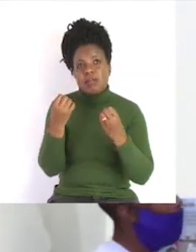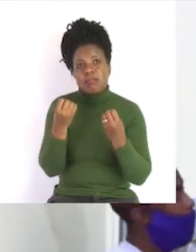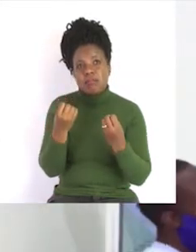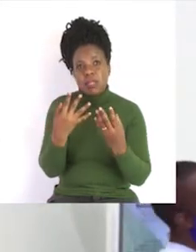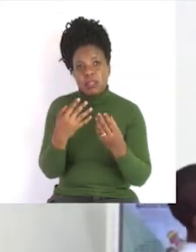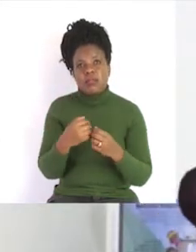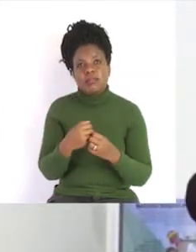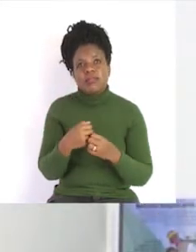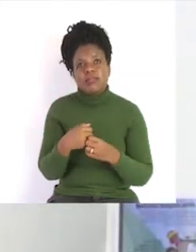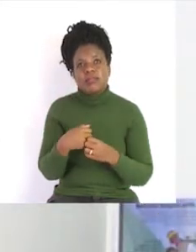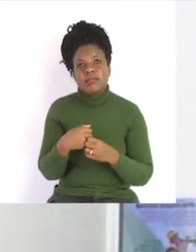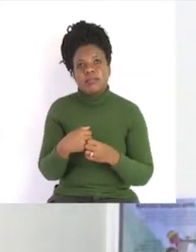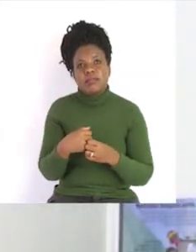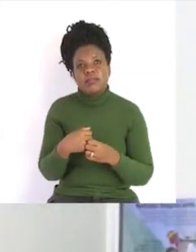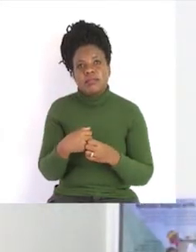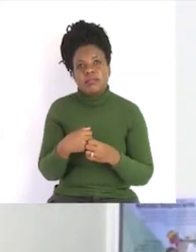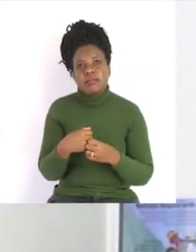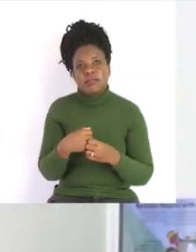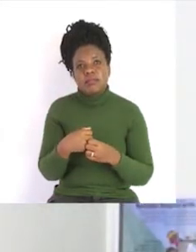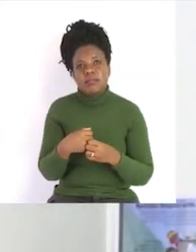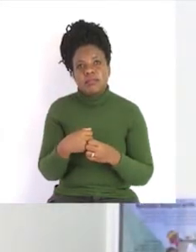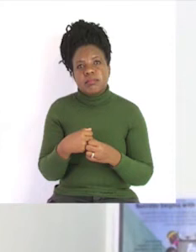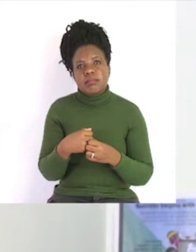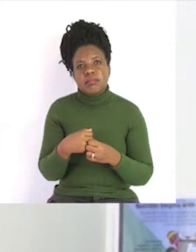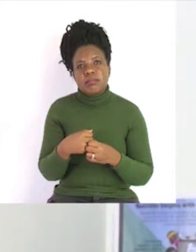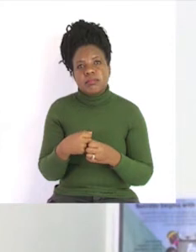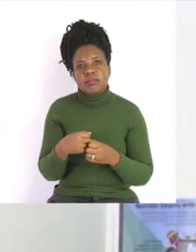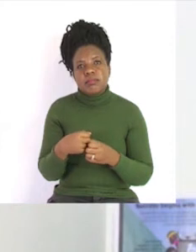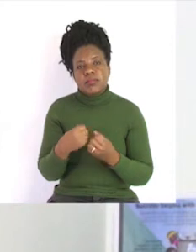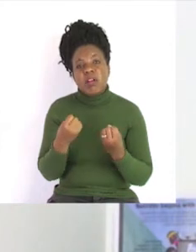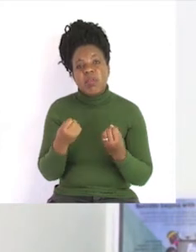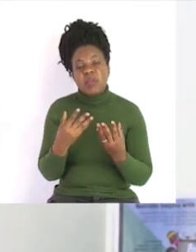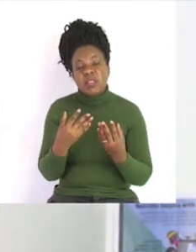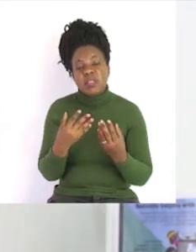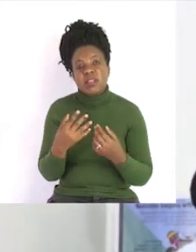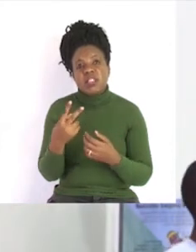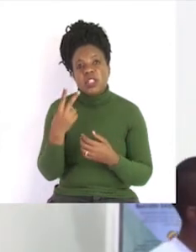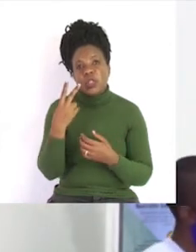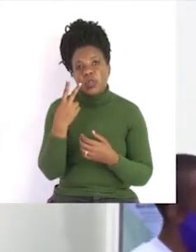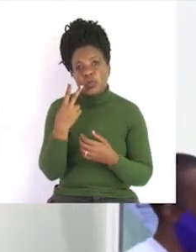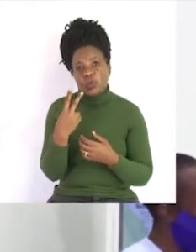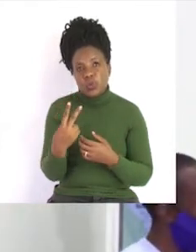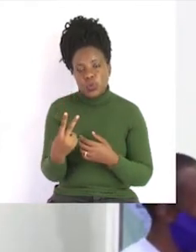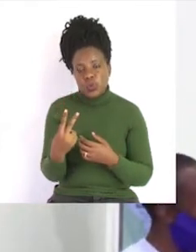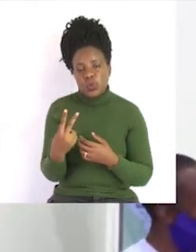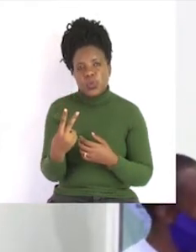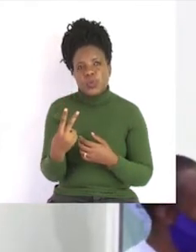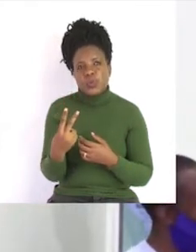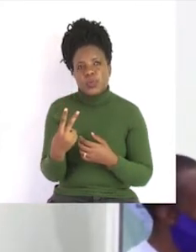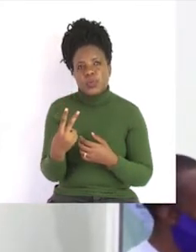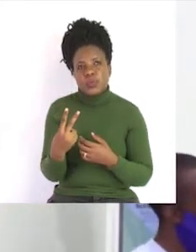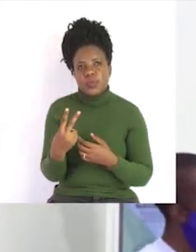okay, how many times does 7 goes into 14? Where's 14? Clarice?